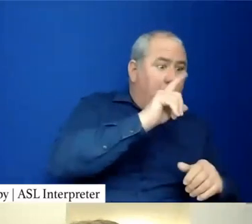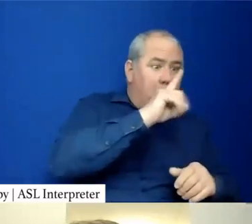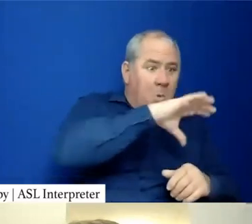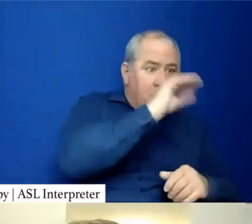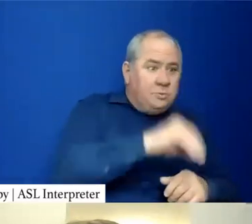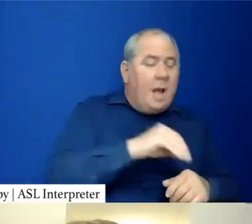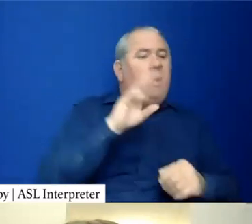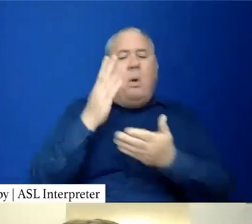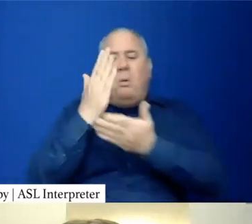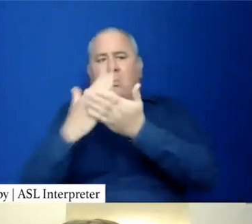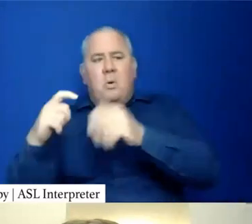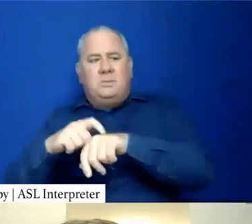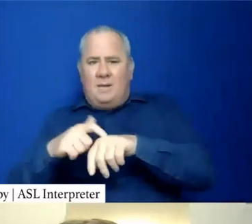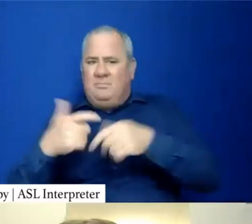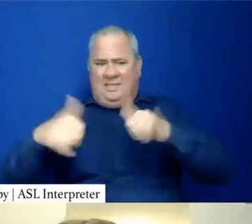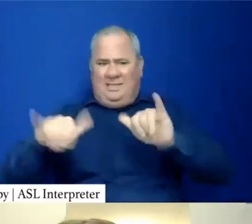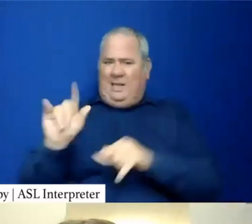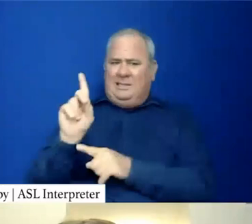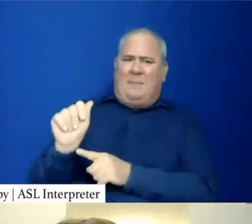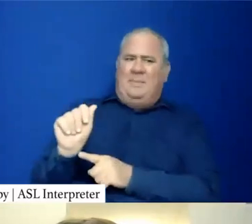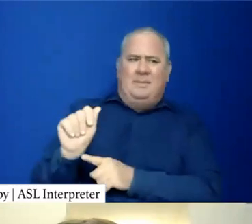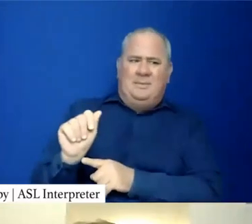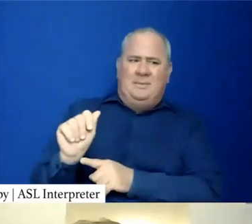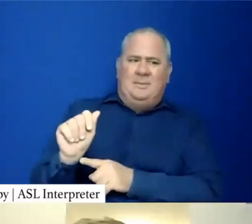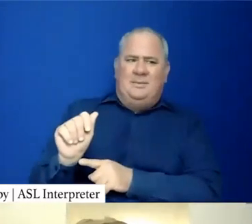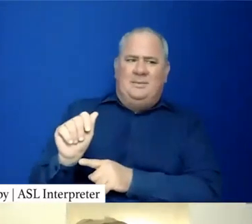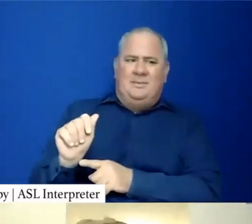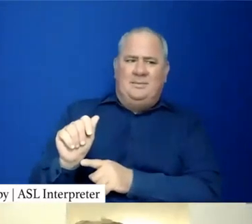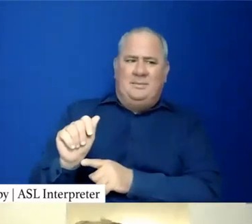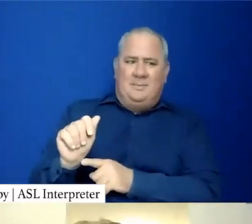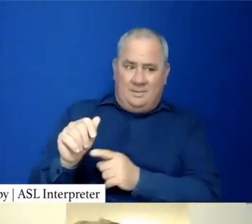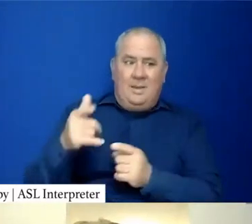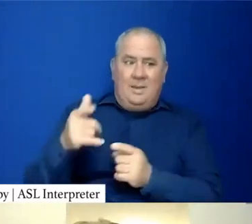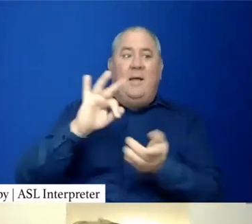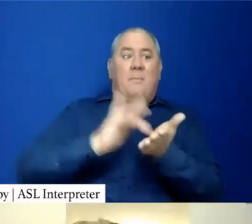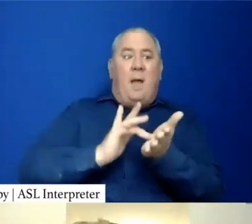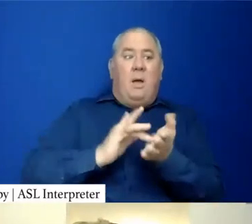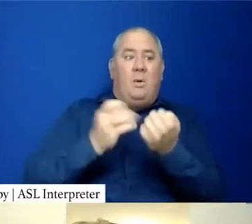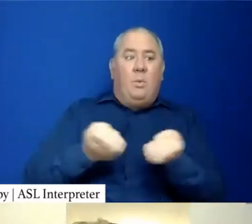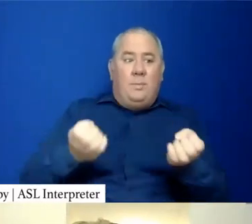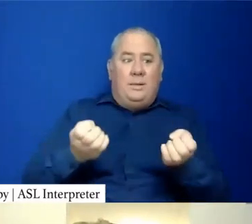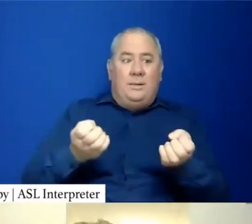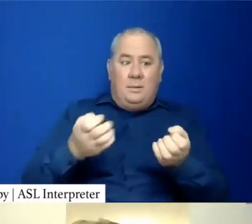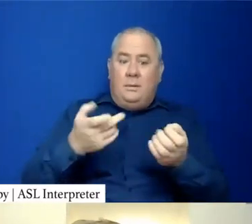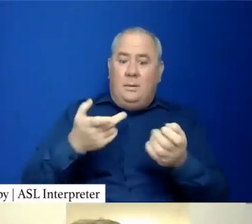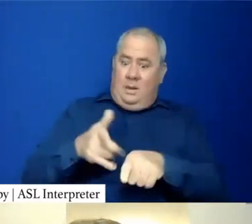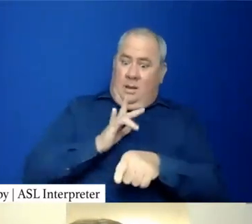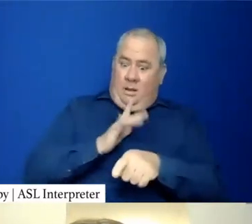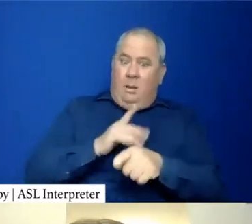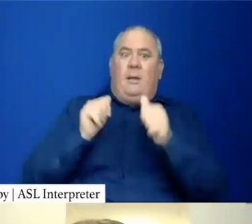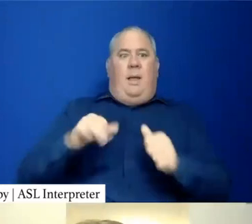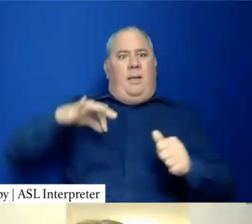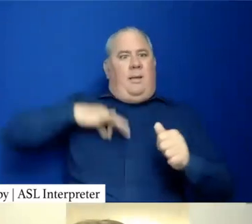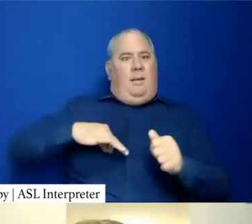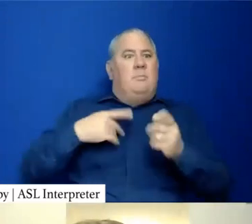have medical equipment, like, that might increase your ability to get out and function or not. And that's okay,